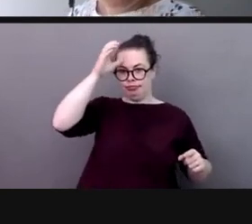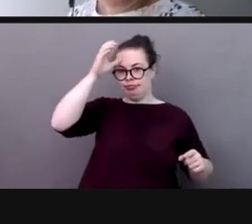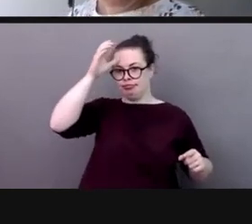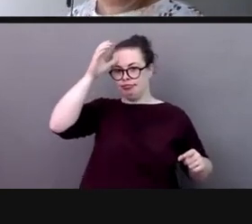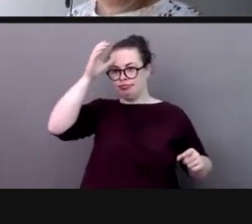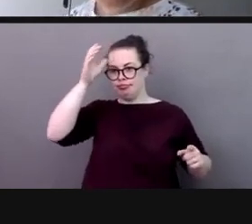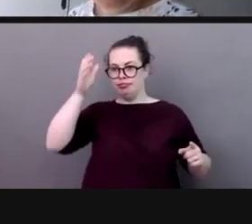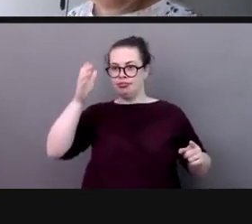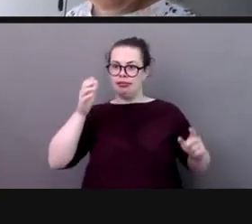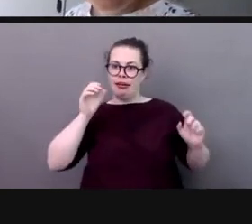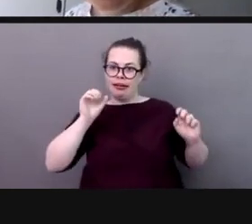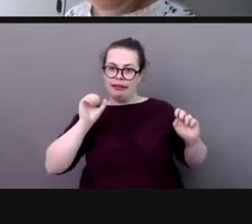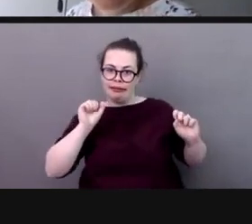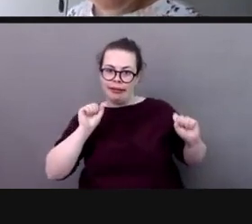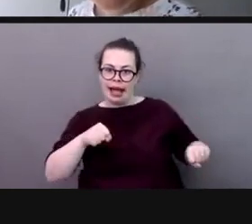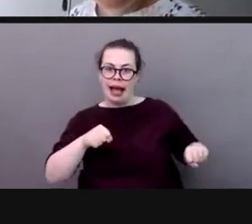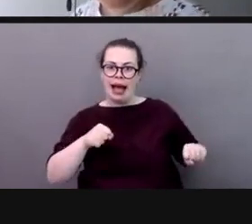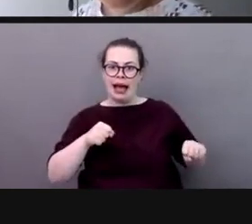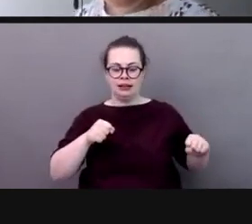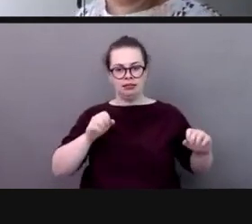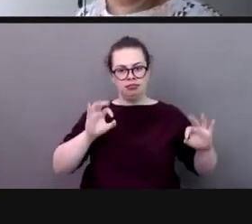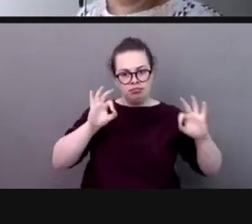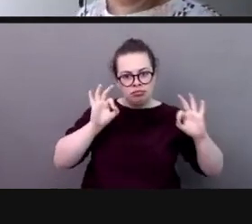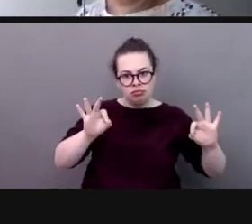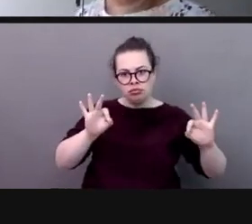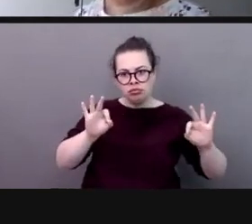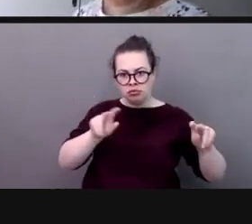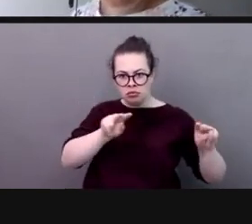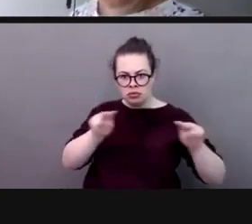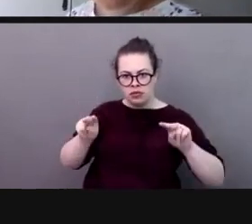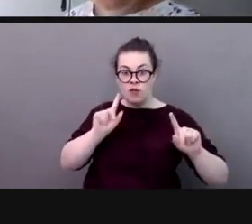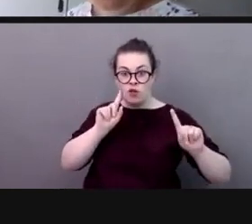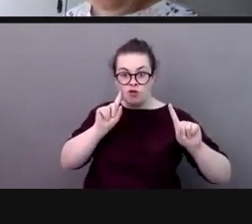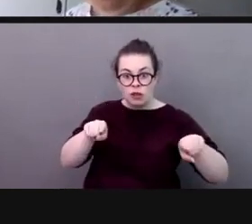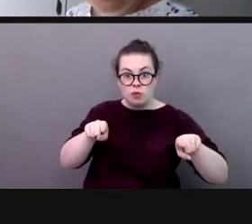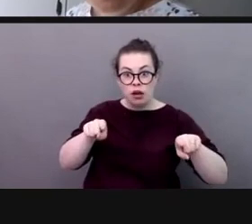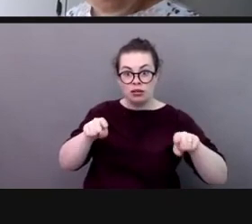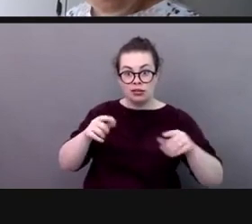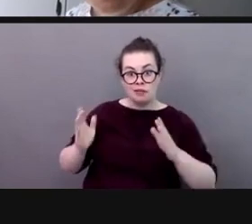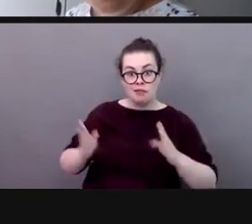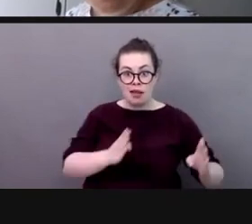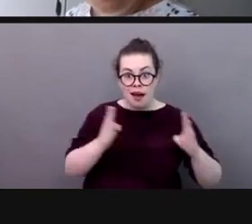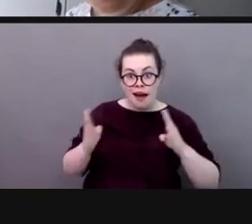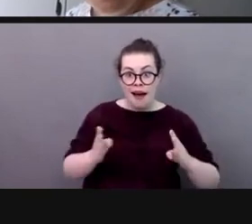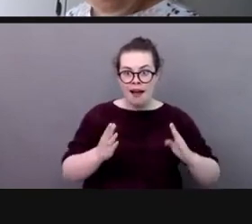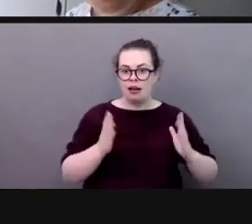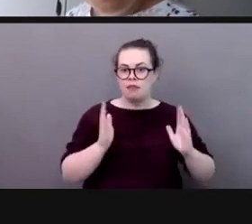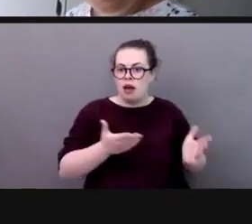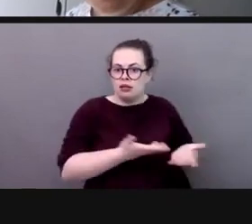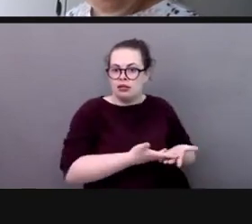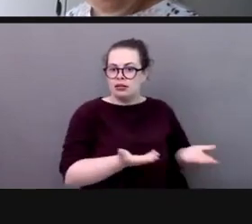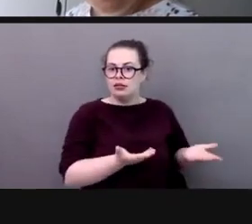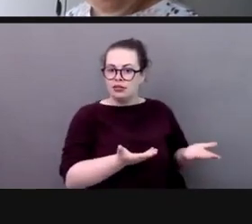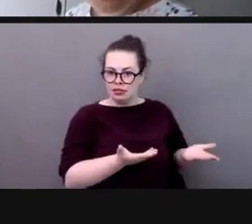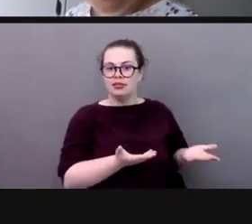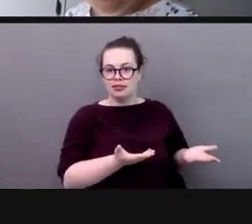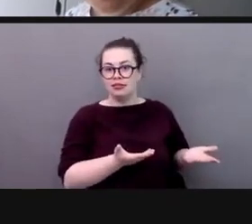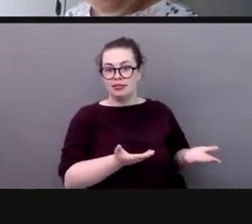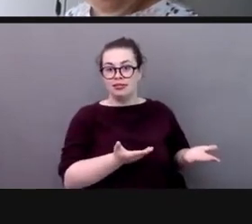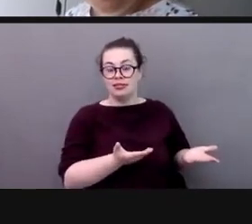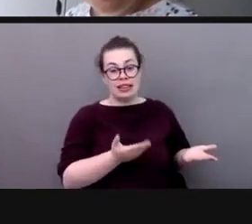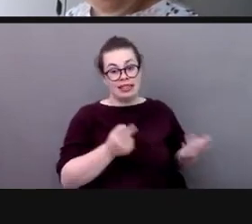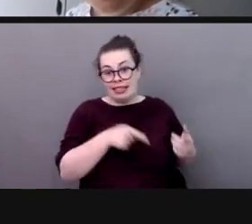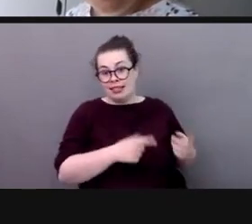and is injected in implementation in the response plan, then is really